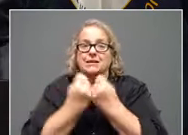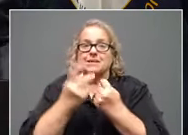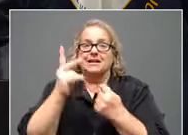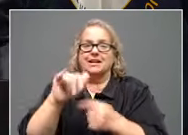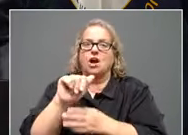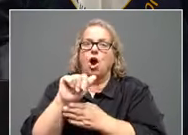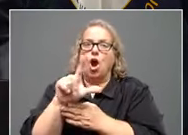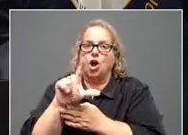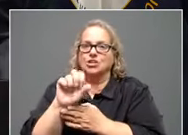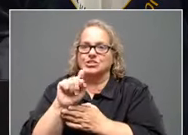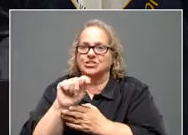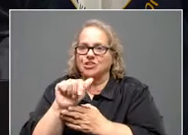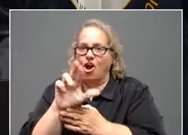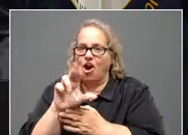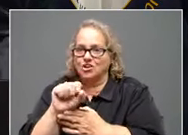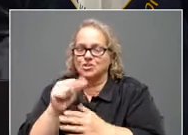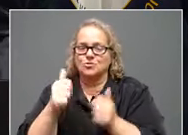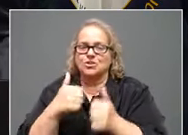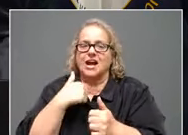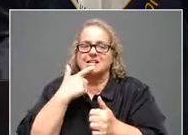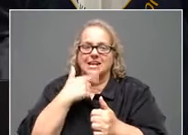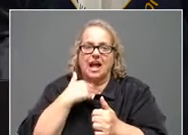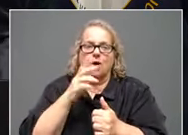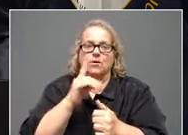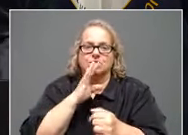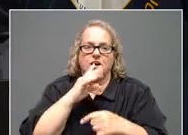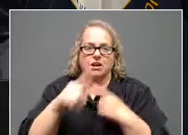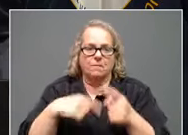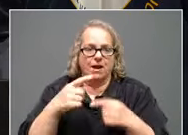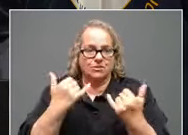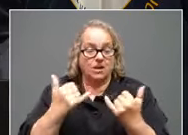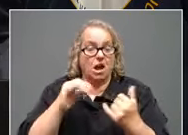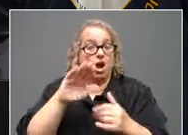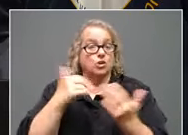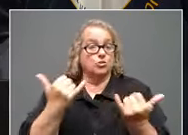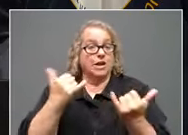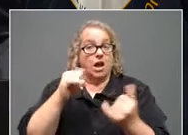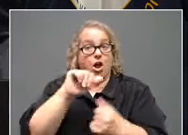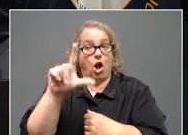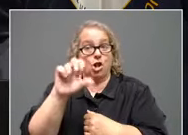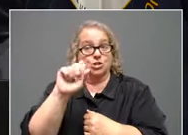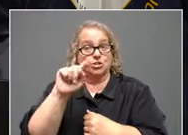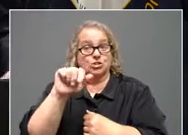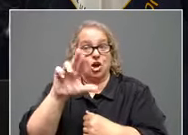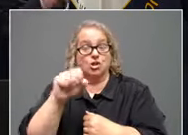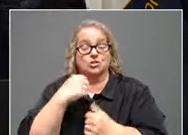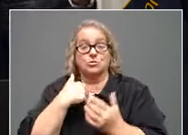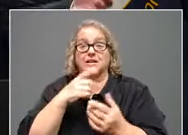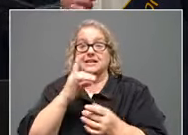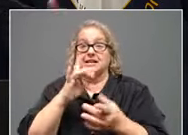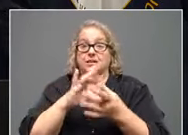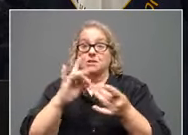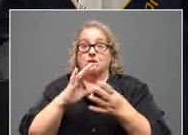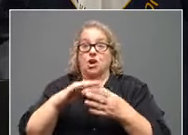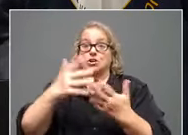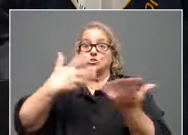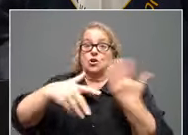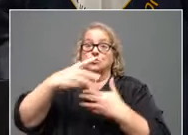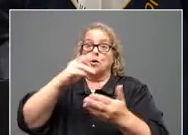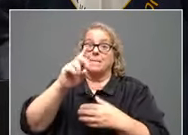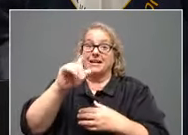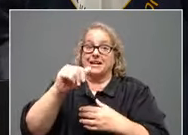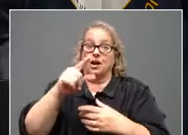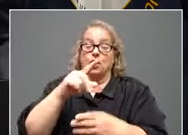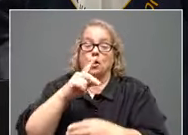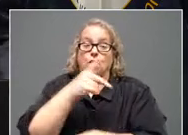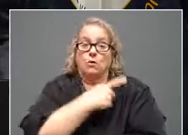I'd talk about at the end of each one. Today's All-Stars, we had mentioned on social media, but because I didn't get it out last week, Prince Harry beat it to